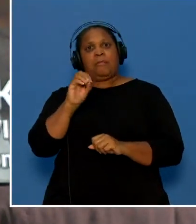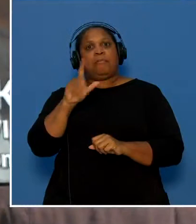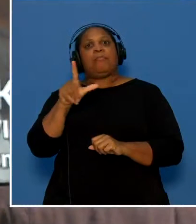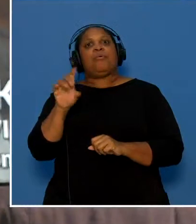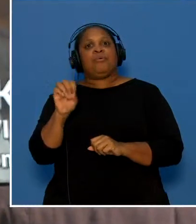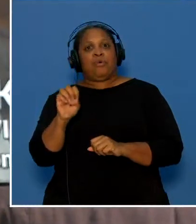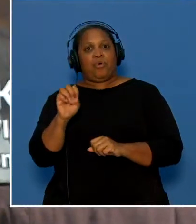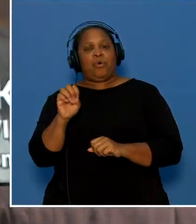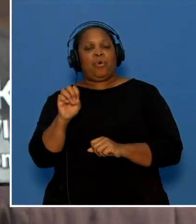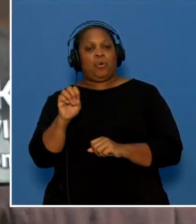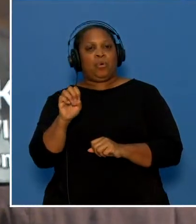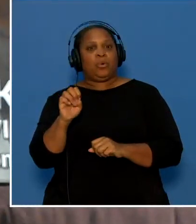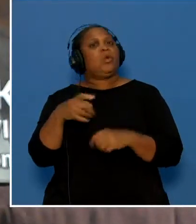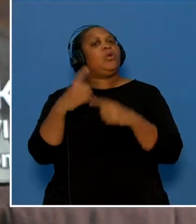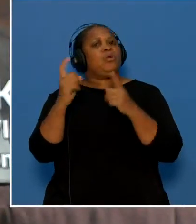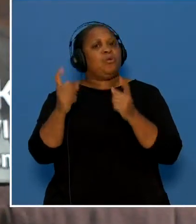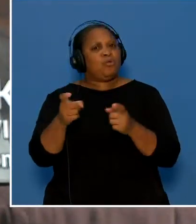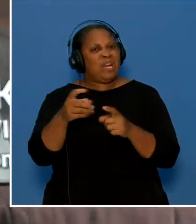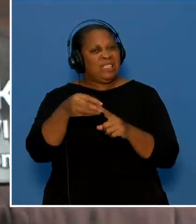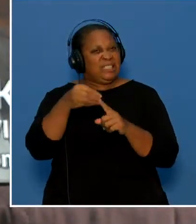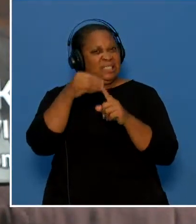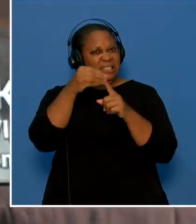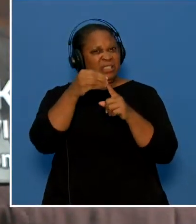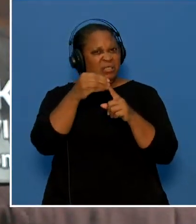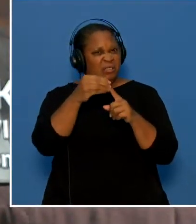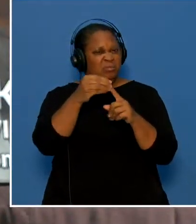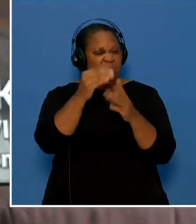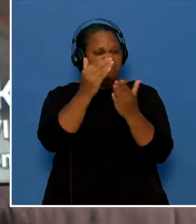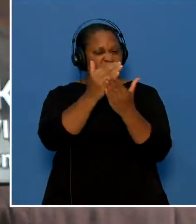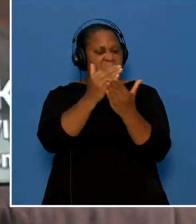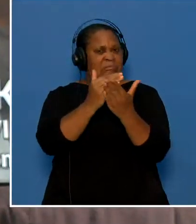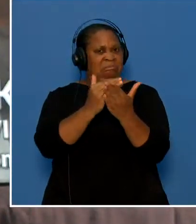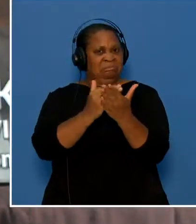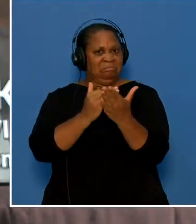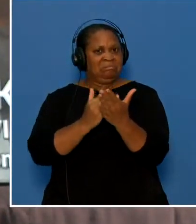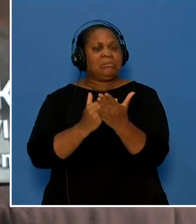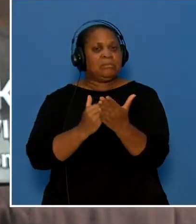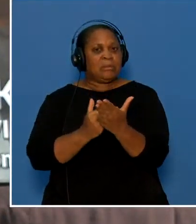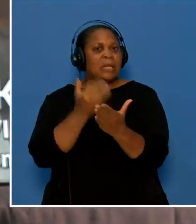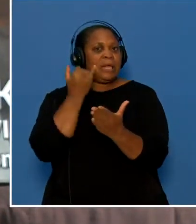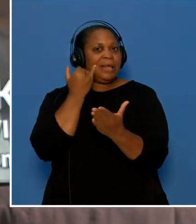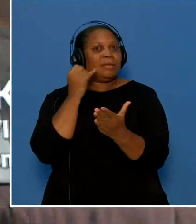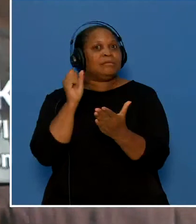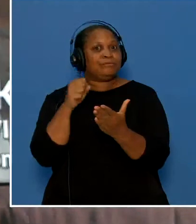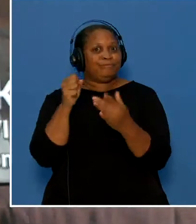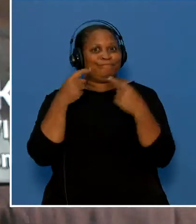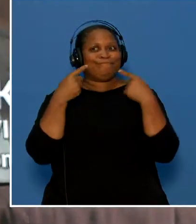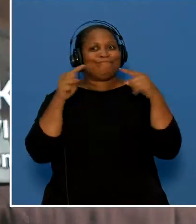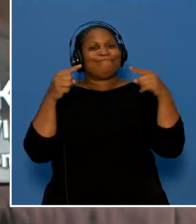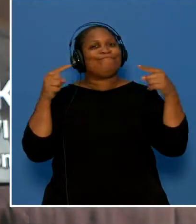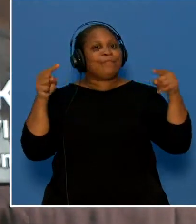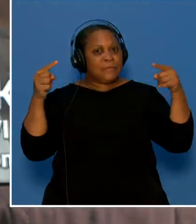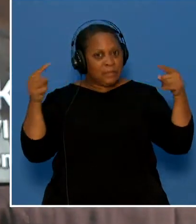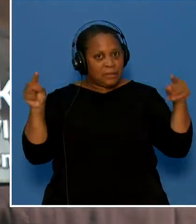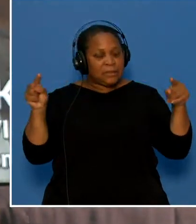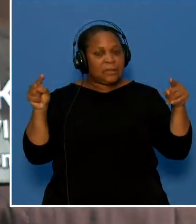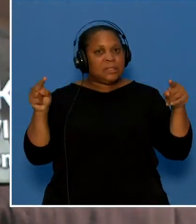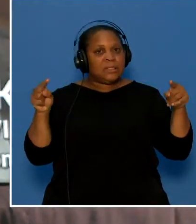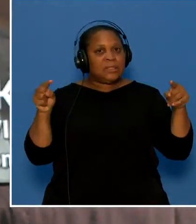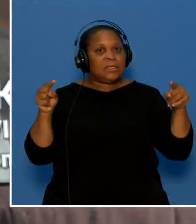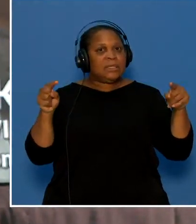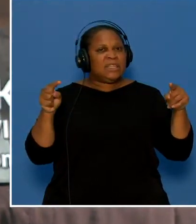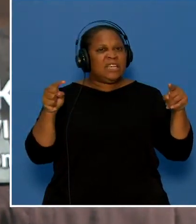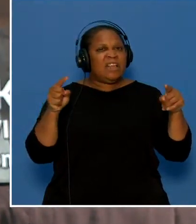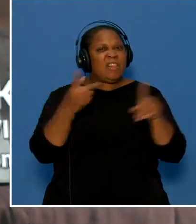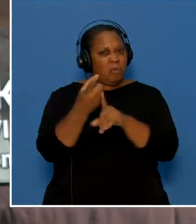to a specific criteria, and it would be if there was a public notification that had been determined,